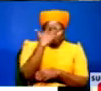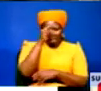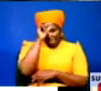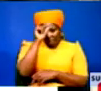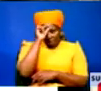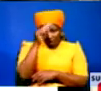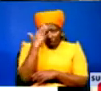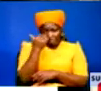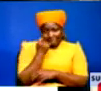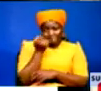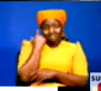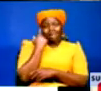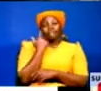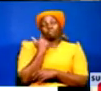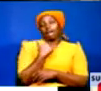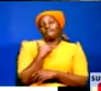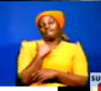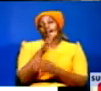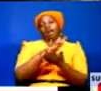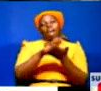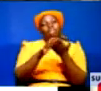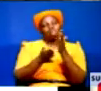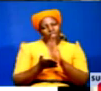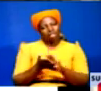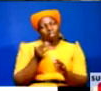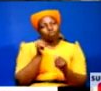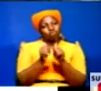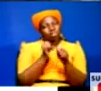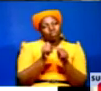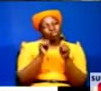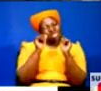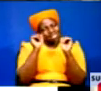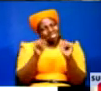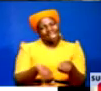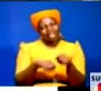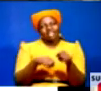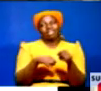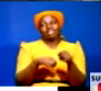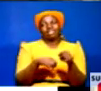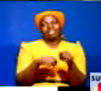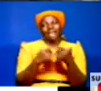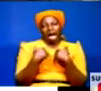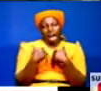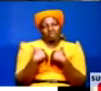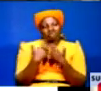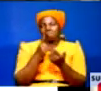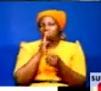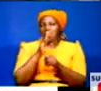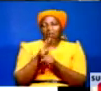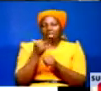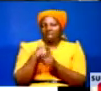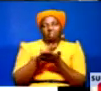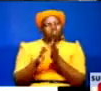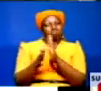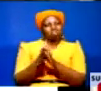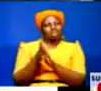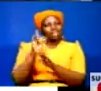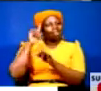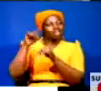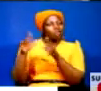that there is nothing, anything you would call a promise on the Azimio side. So I believe that